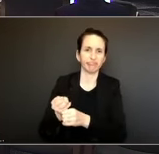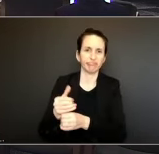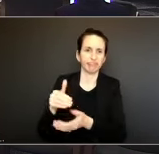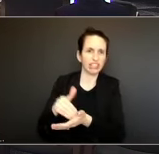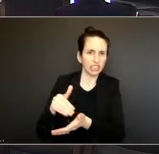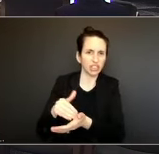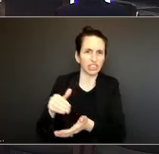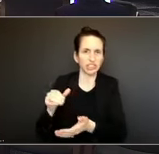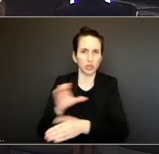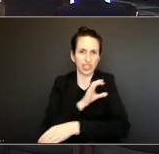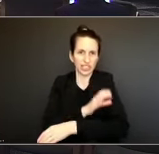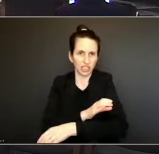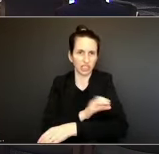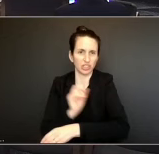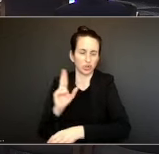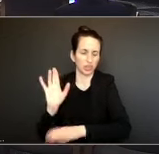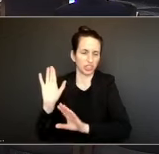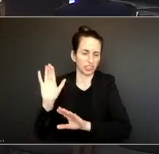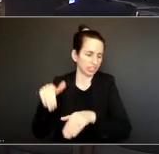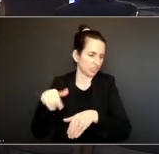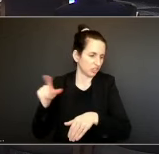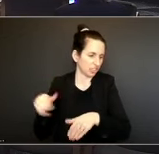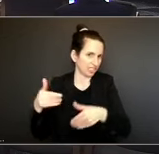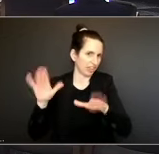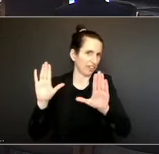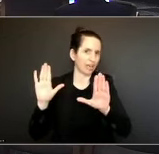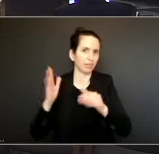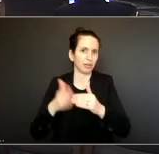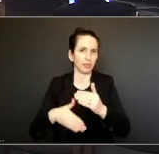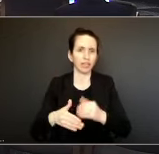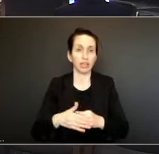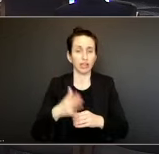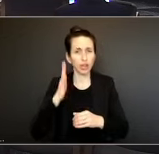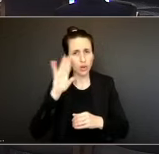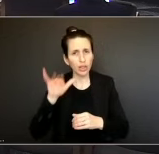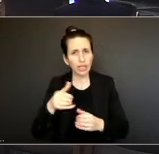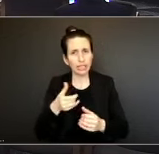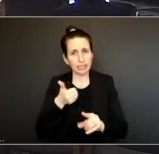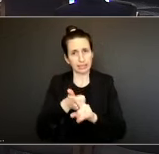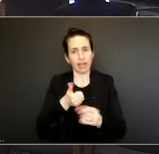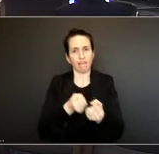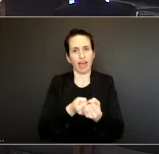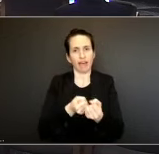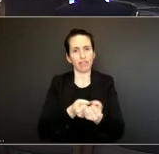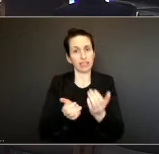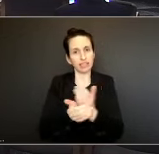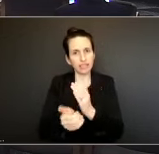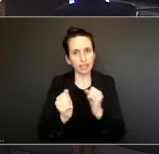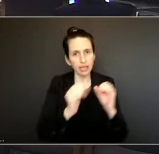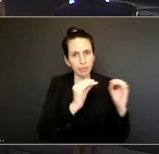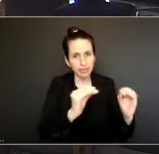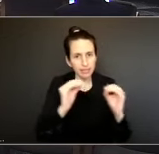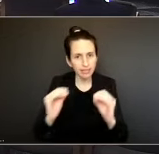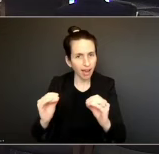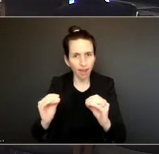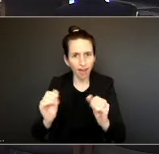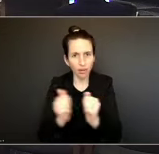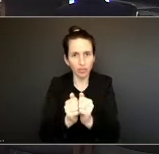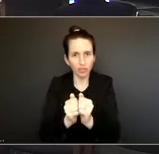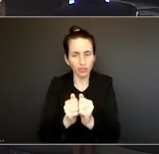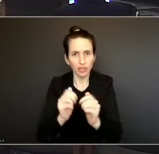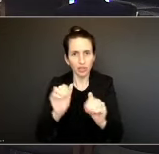Self-advocacy and systems advocacy skills can be taught even to people with challenges, and this Technical Assistance Center would do just